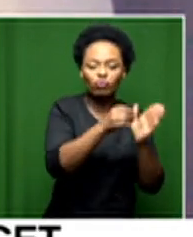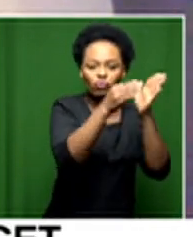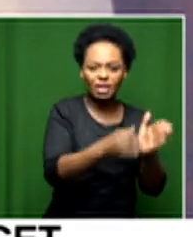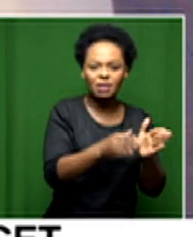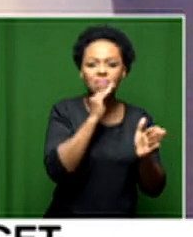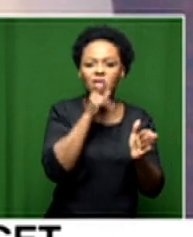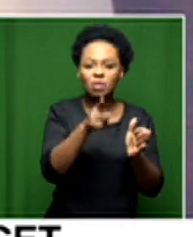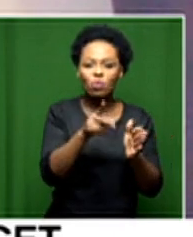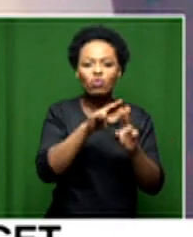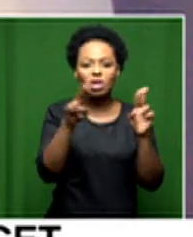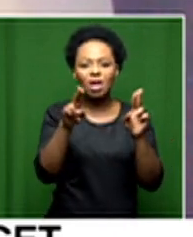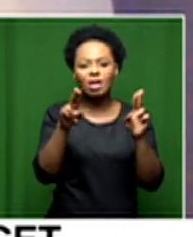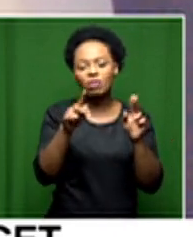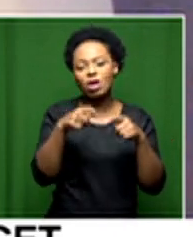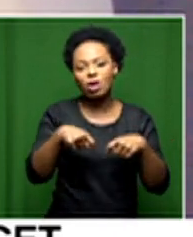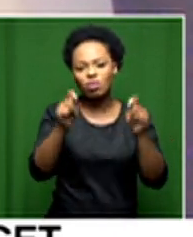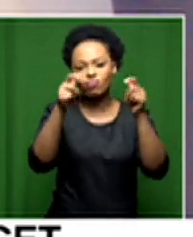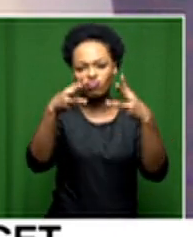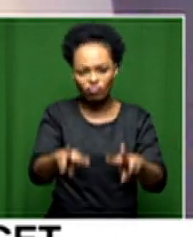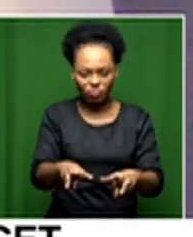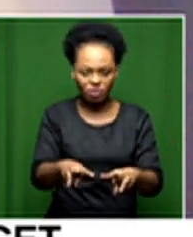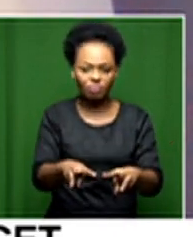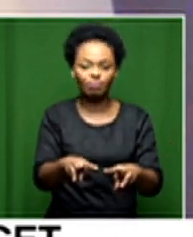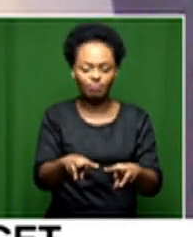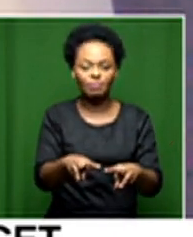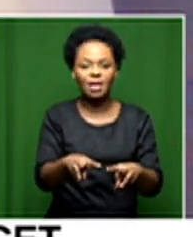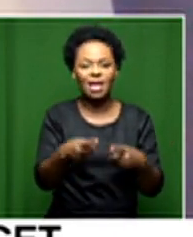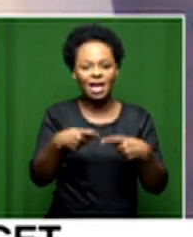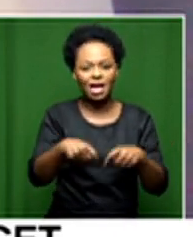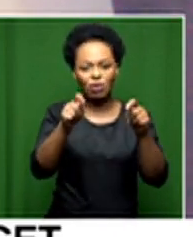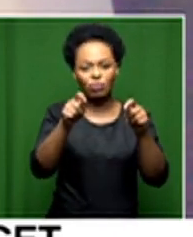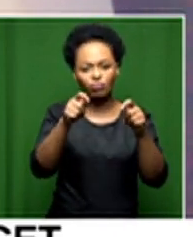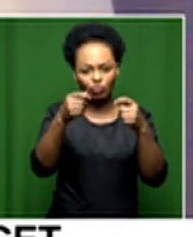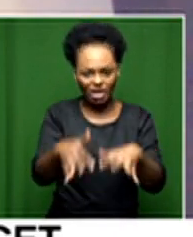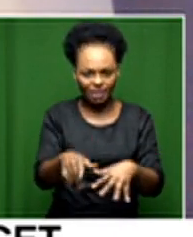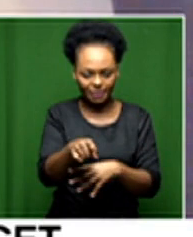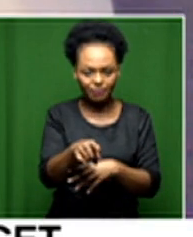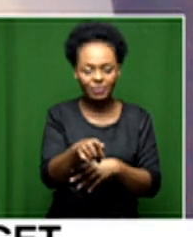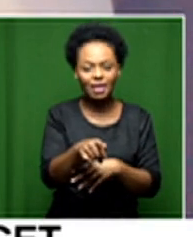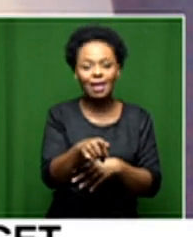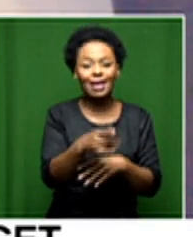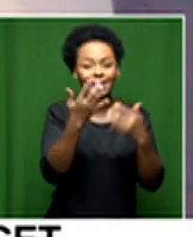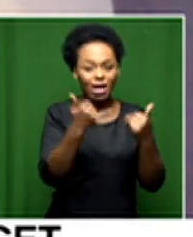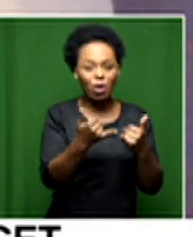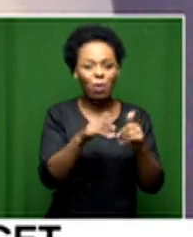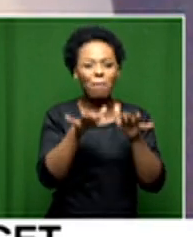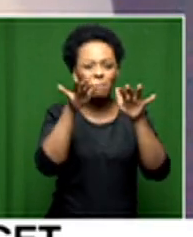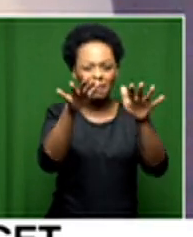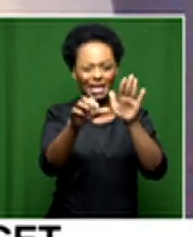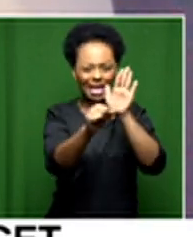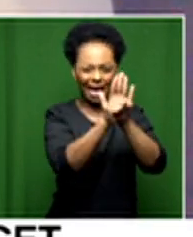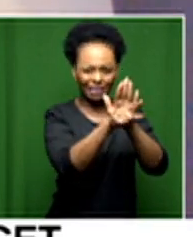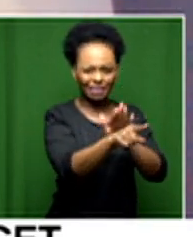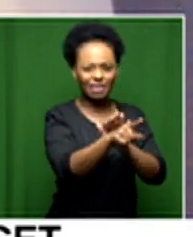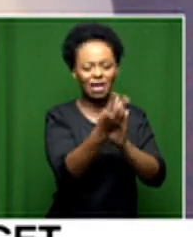now incurring irregular expenditure. And as we know that the Public Audit Act has been